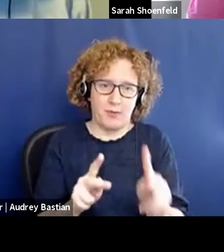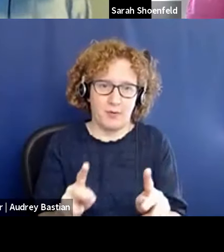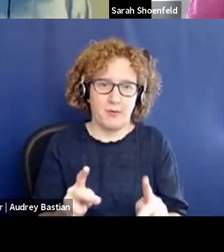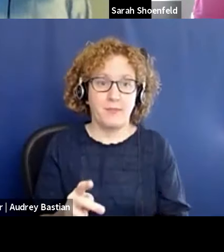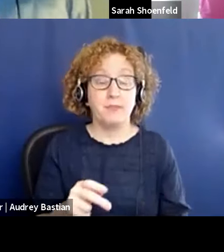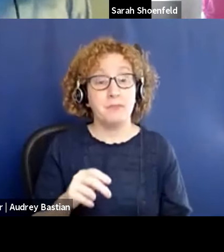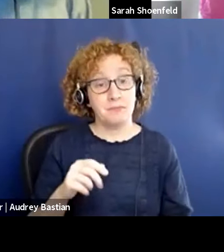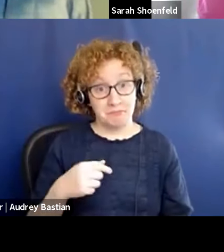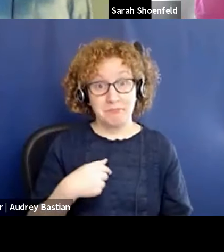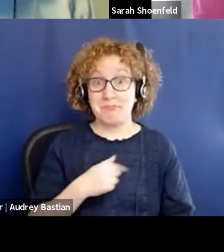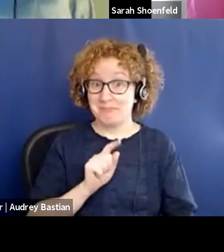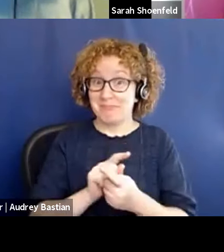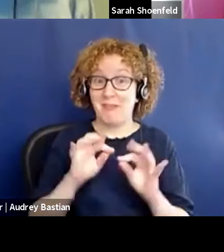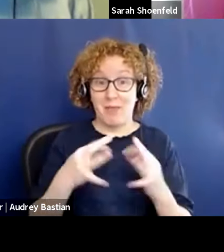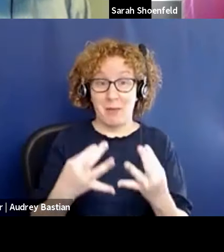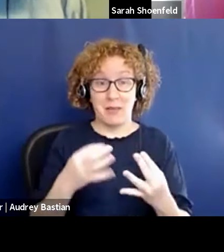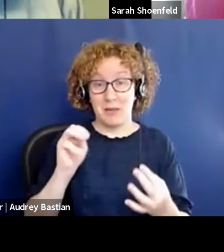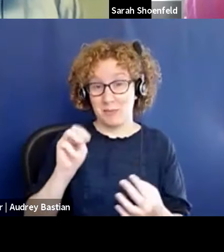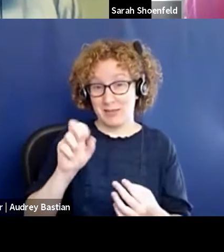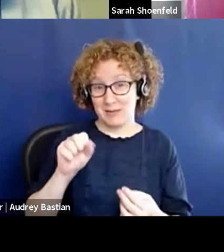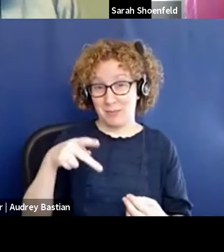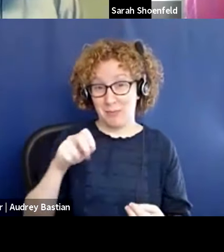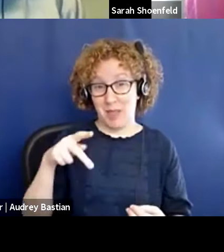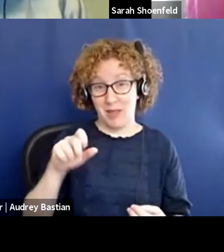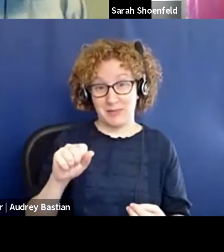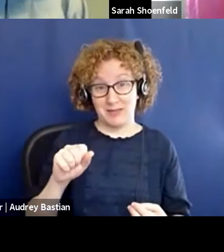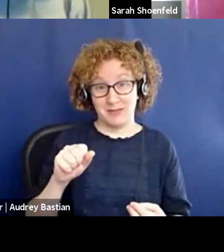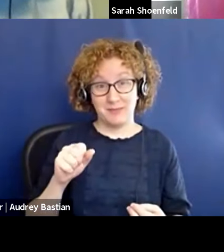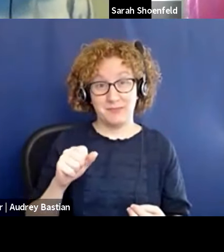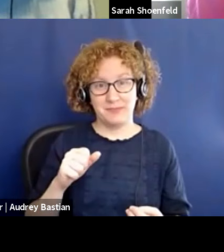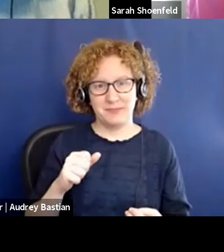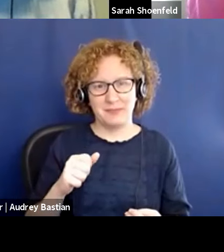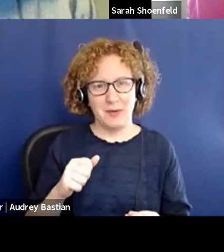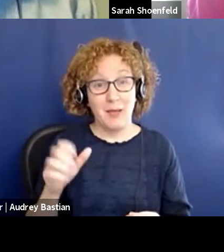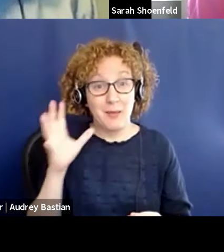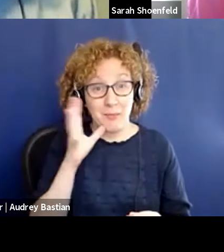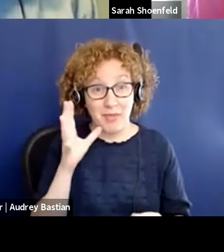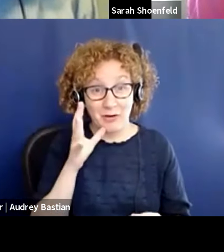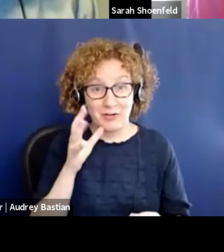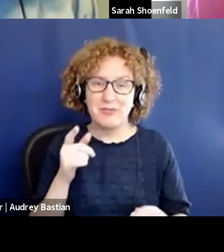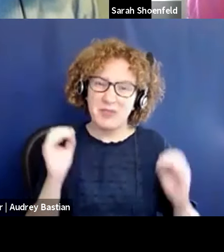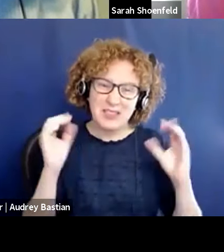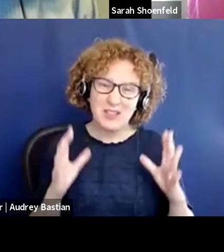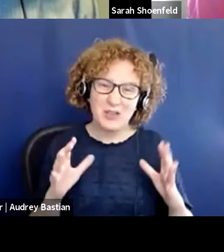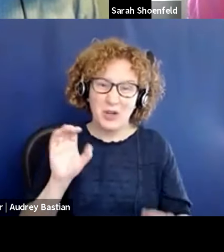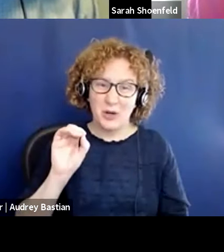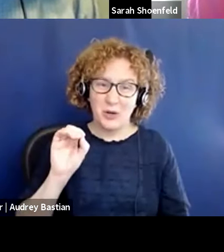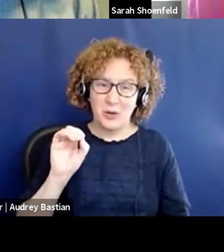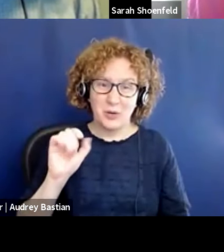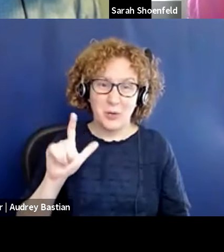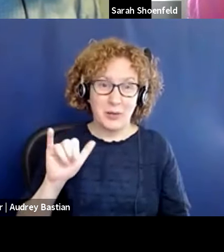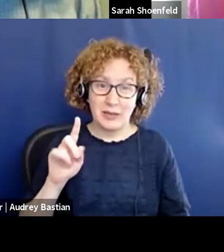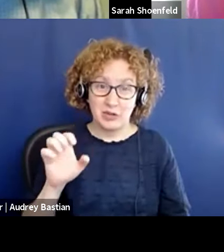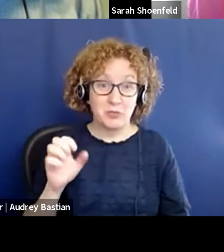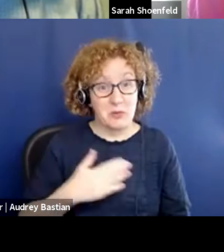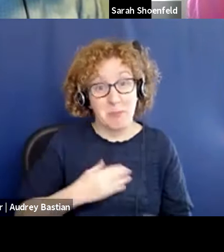the family, Mrs. Pops, the family that lived here. The mother, she was a teacher at Coolidge. So she taught me.